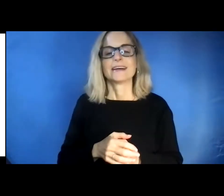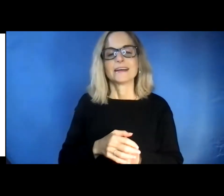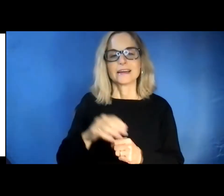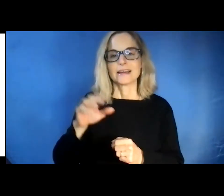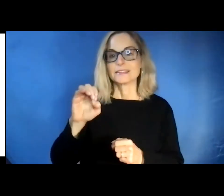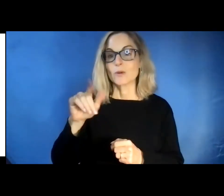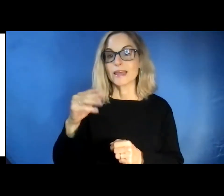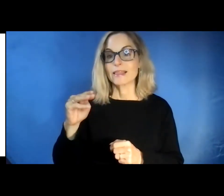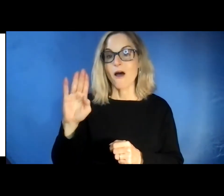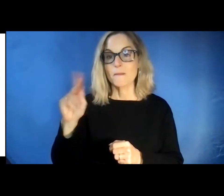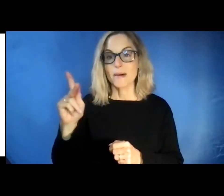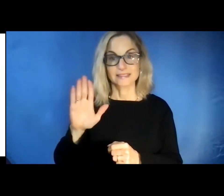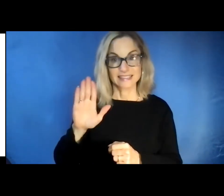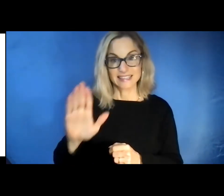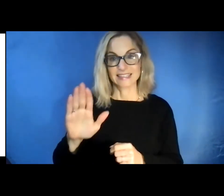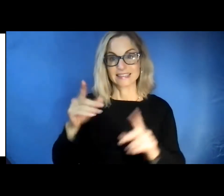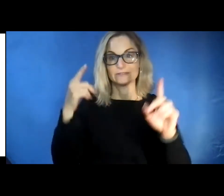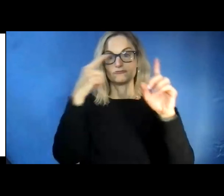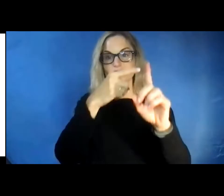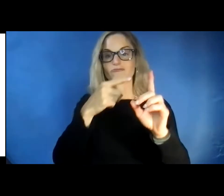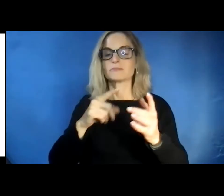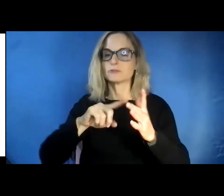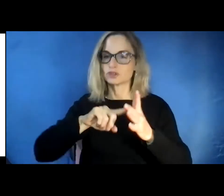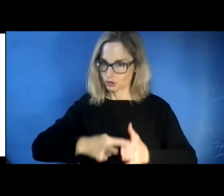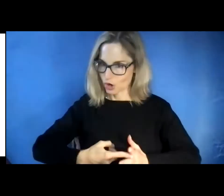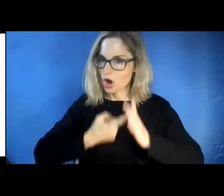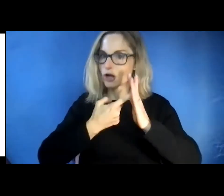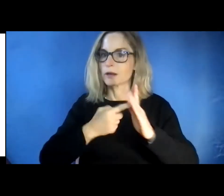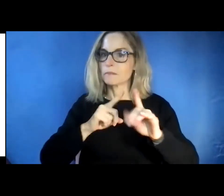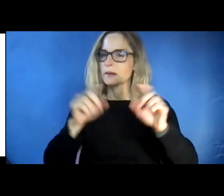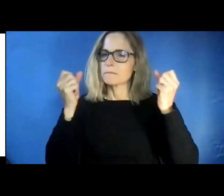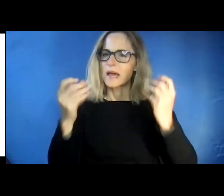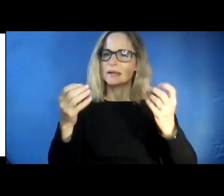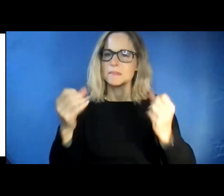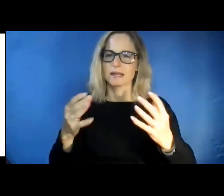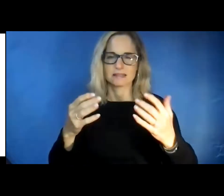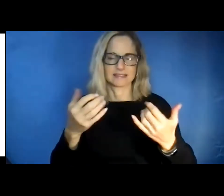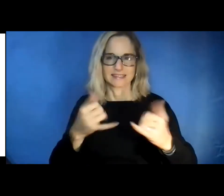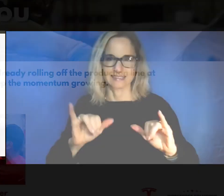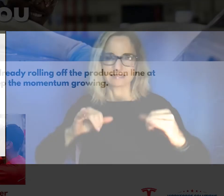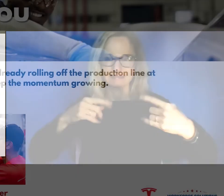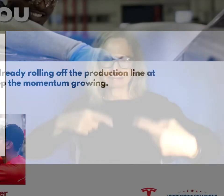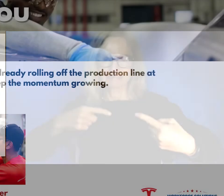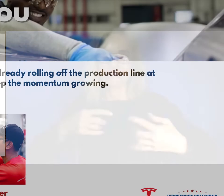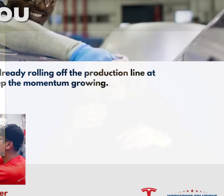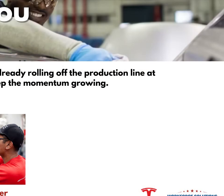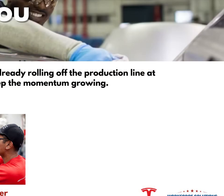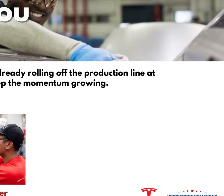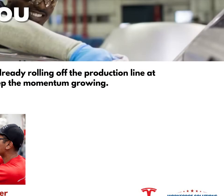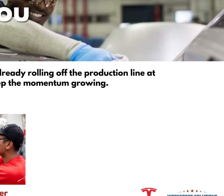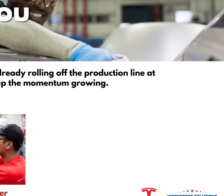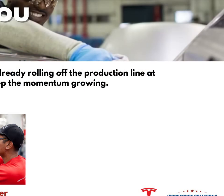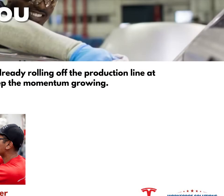shape, but with plenty of construction and adjustments still ahead, the road to achieving that vision has just begun.